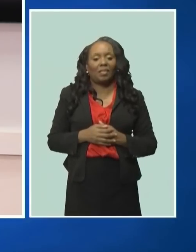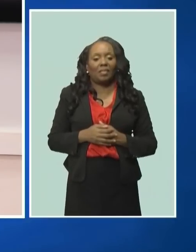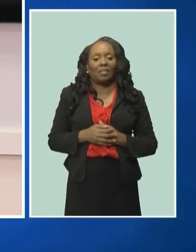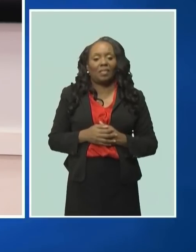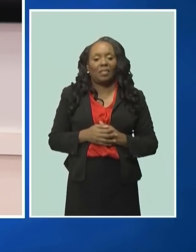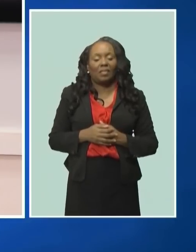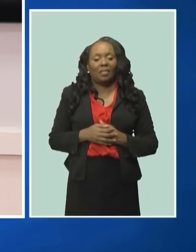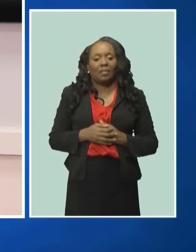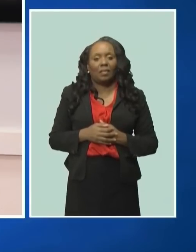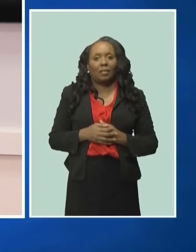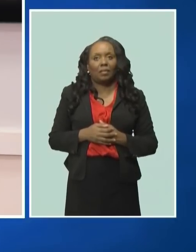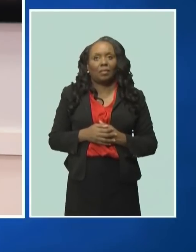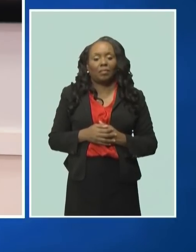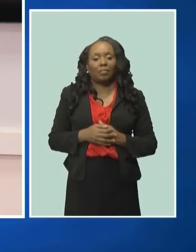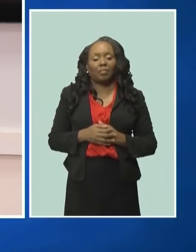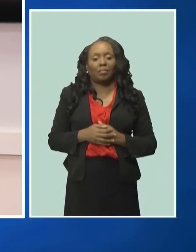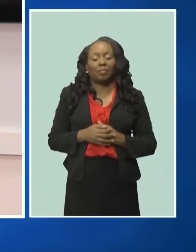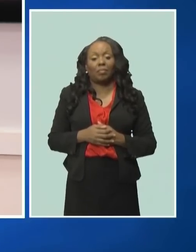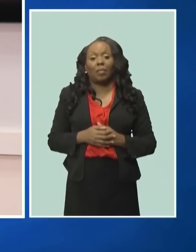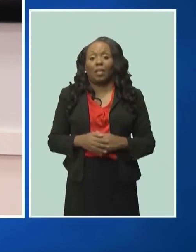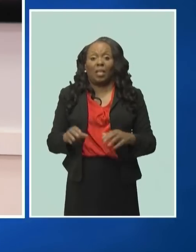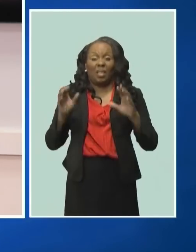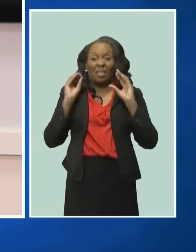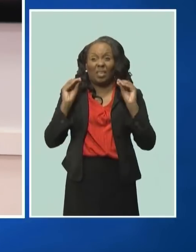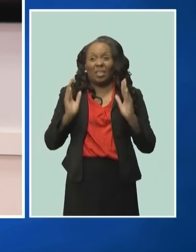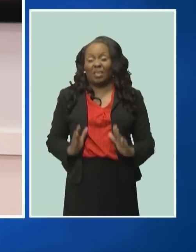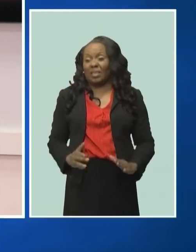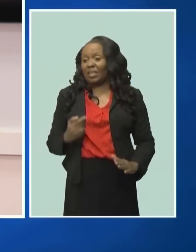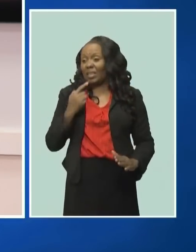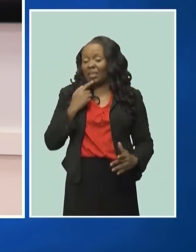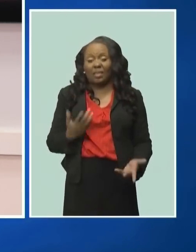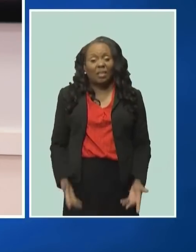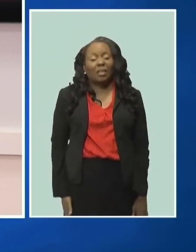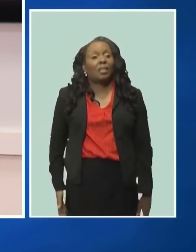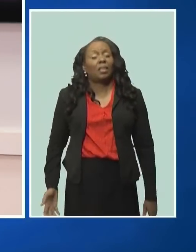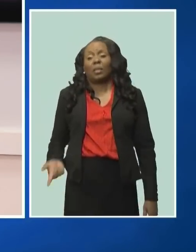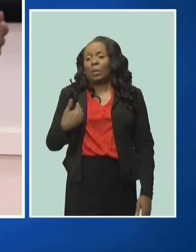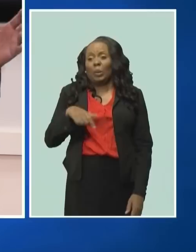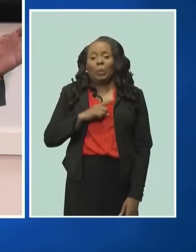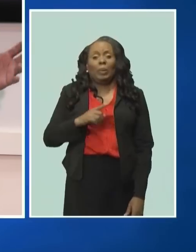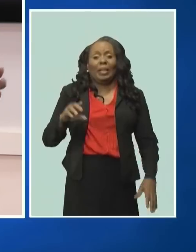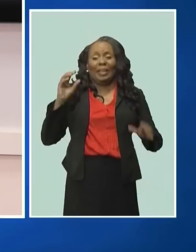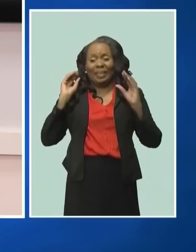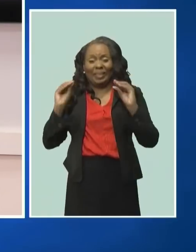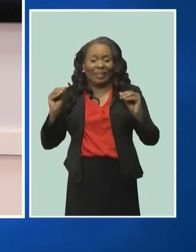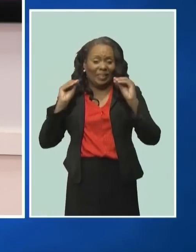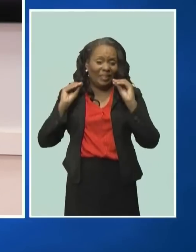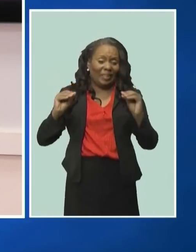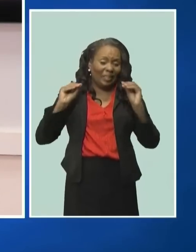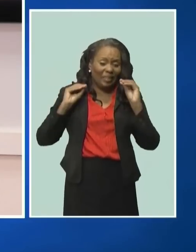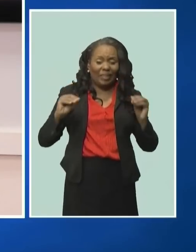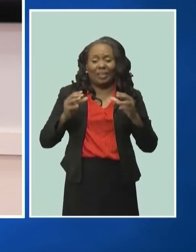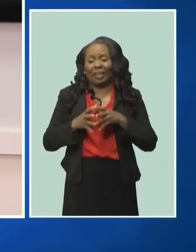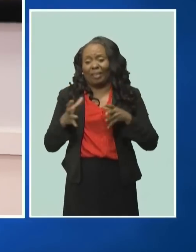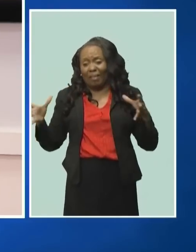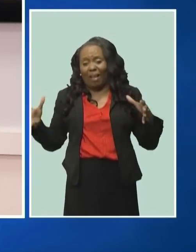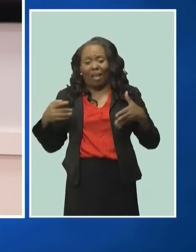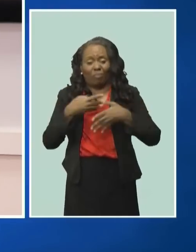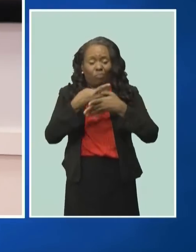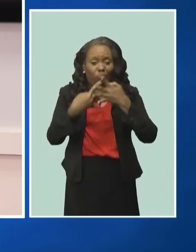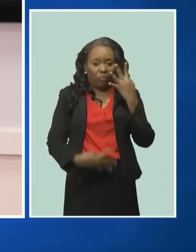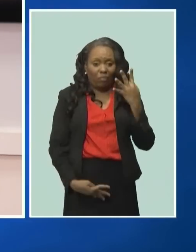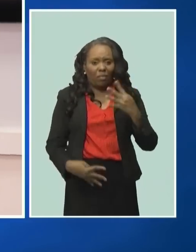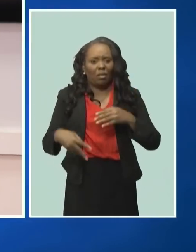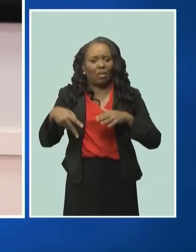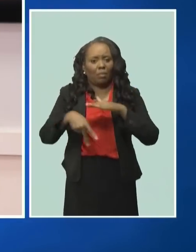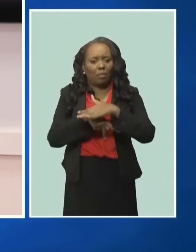And this came from teachers crying out and saying, we teach many things across primary schools, but